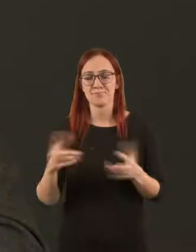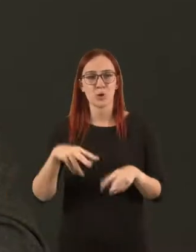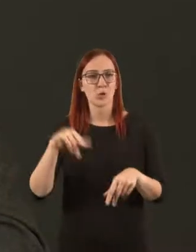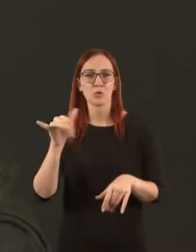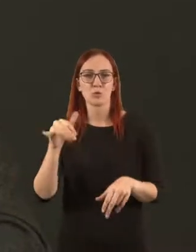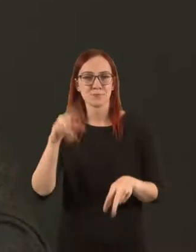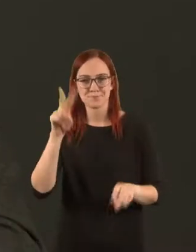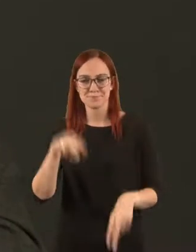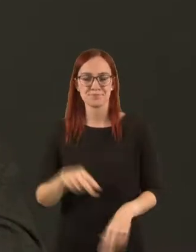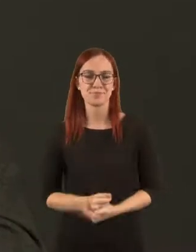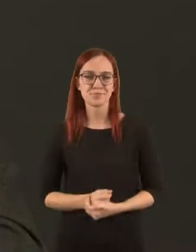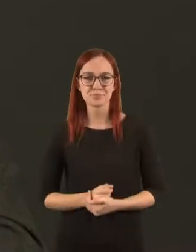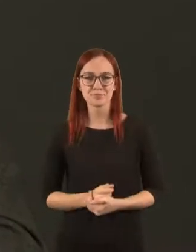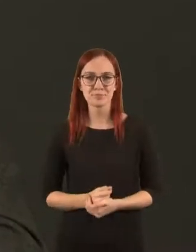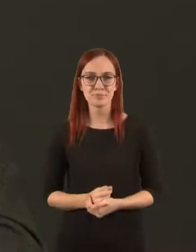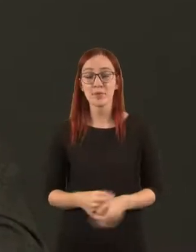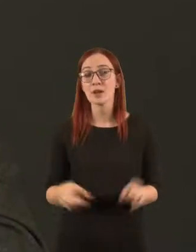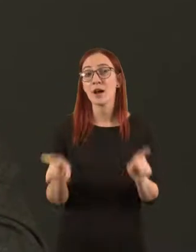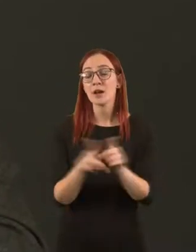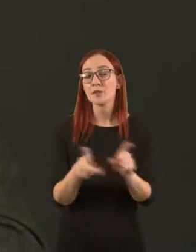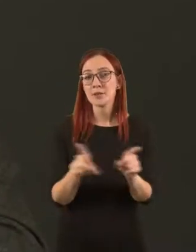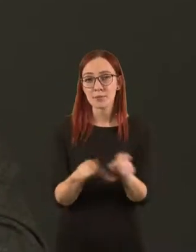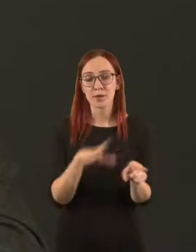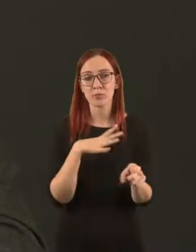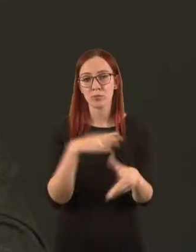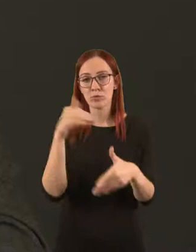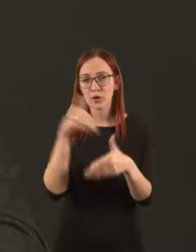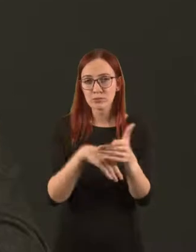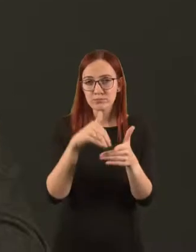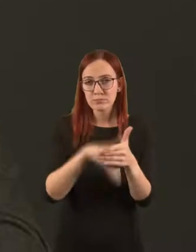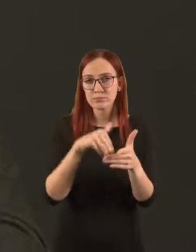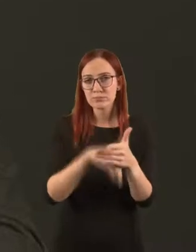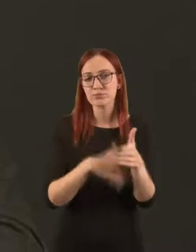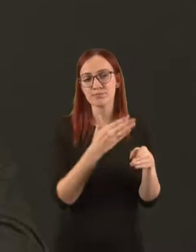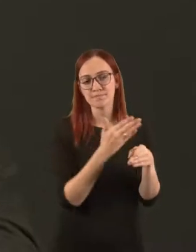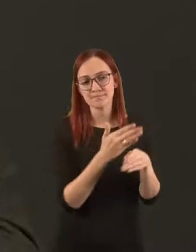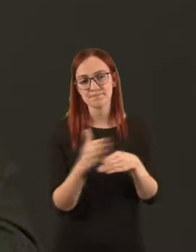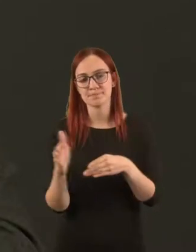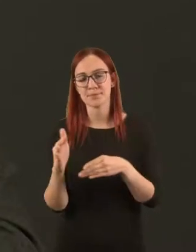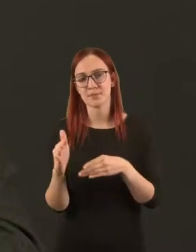The amount was 10 or 14 million. Another example,